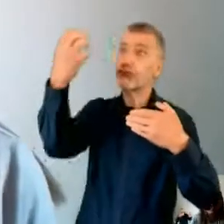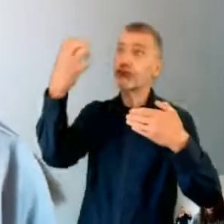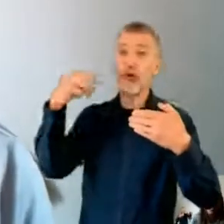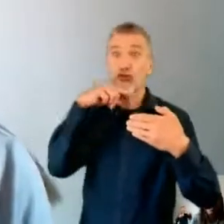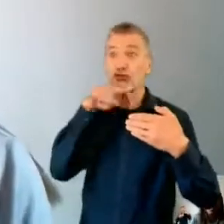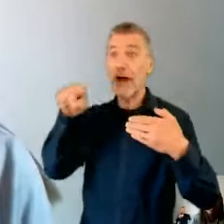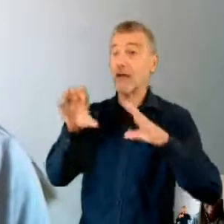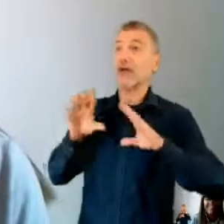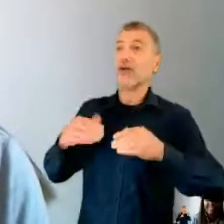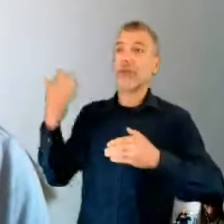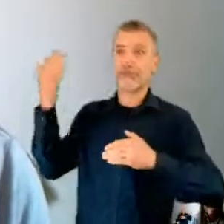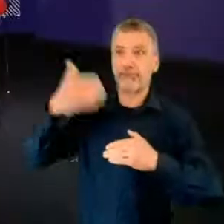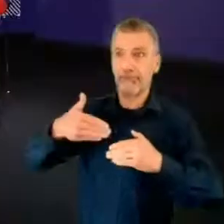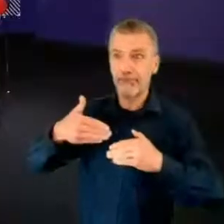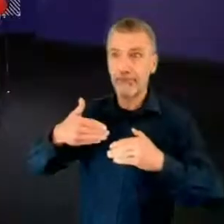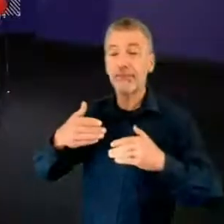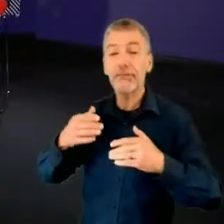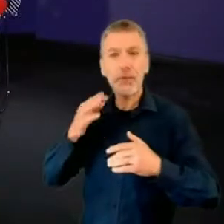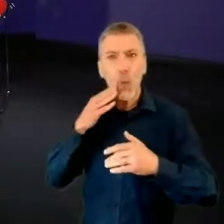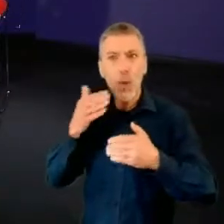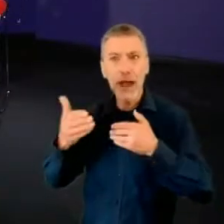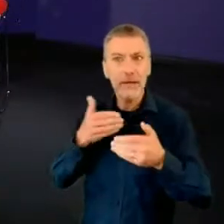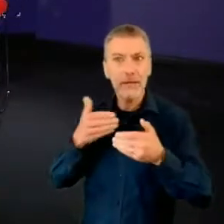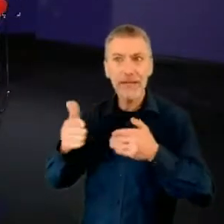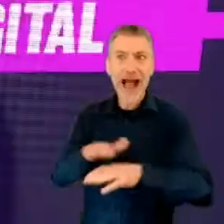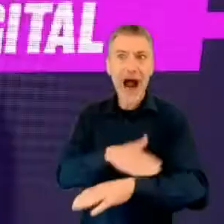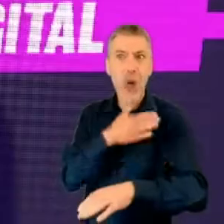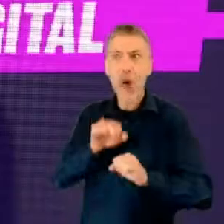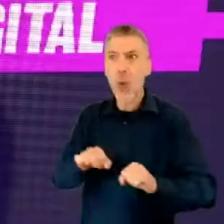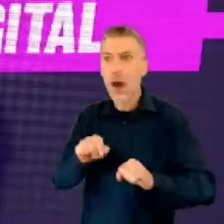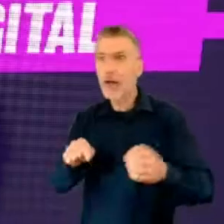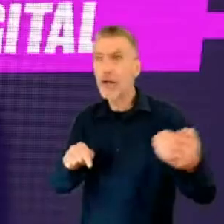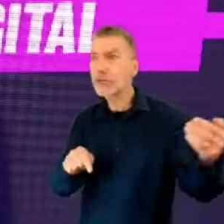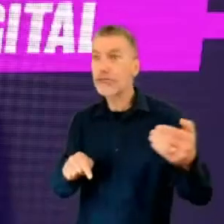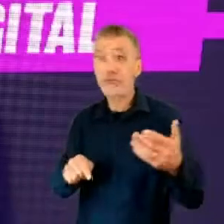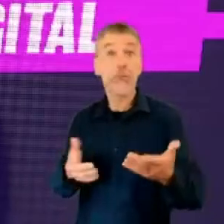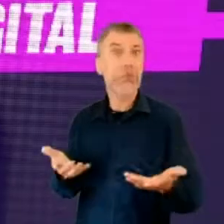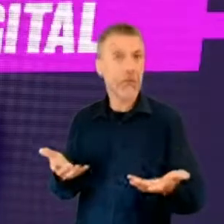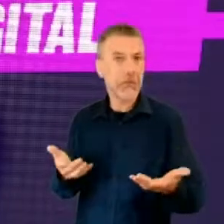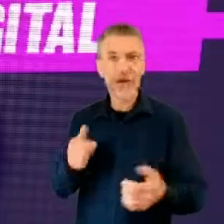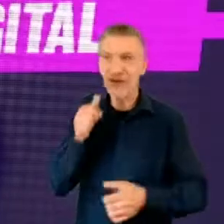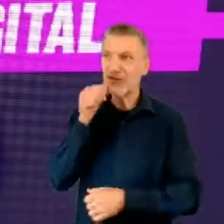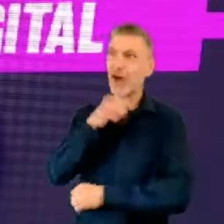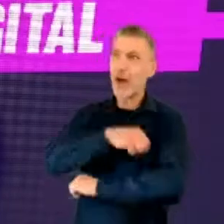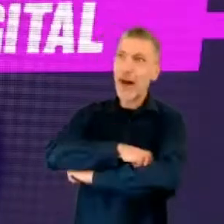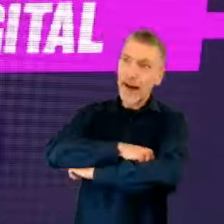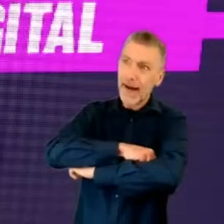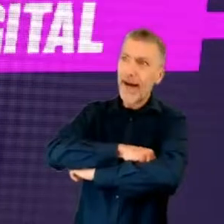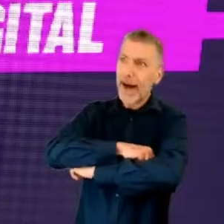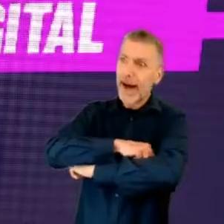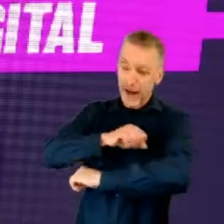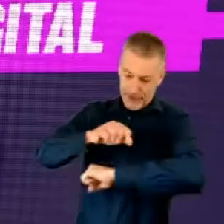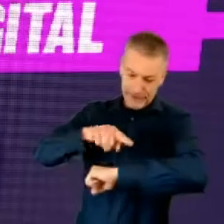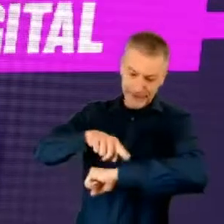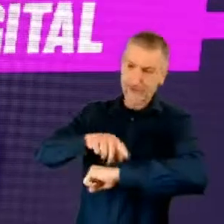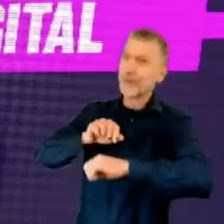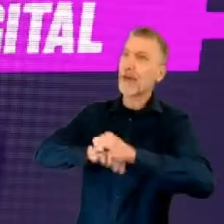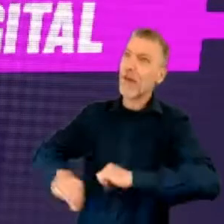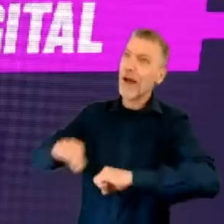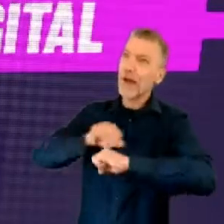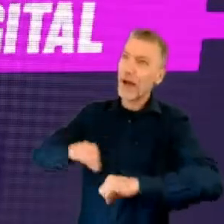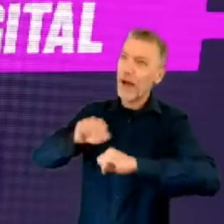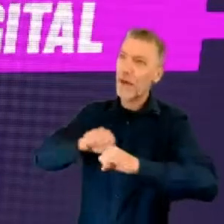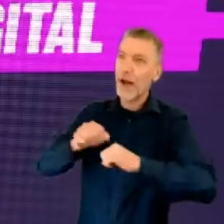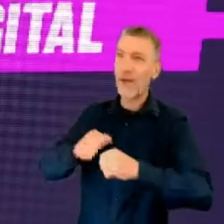exciting work is going on, yeah. Yeah, that is absolutely incredible, because we've all been there, waiting, and it's one of those times, but safety is the